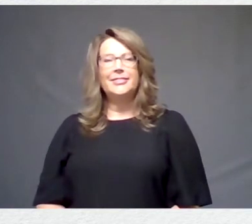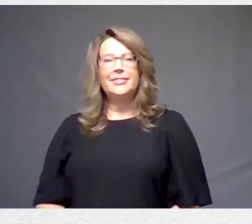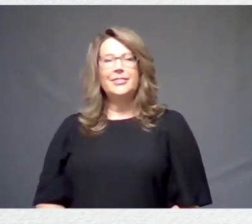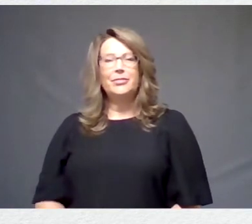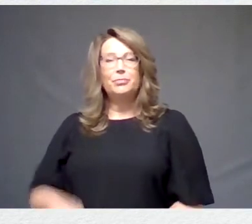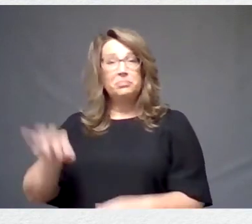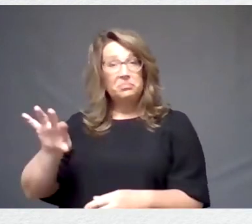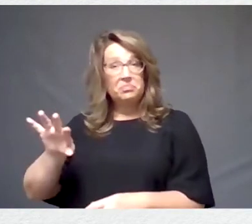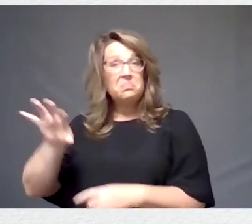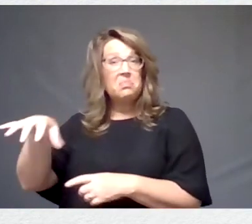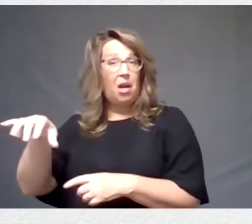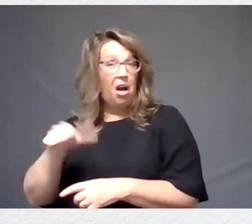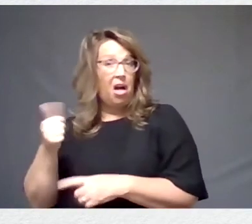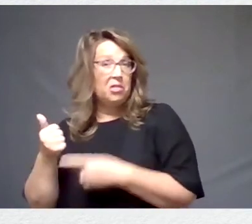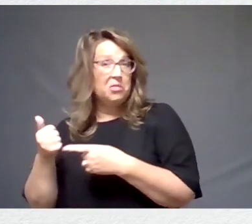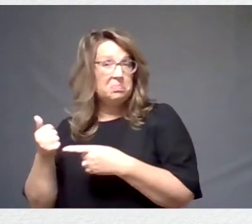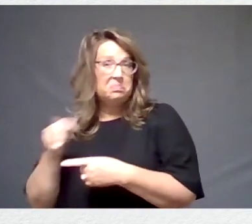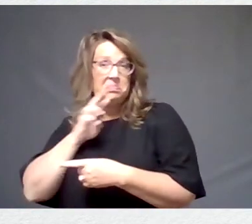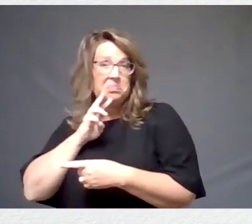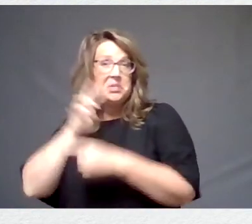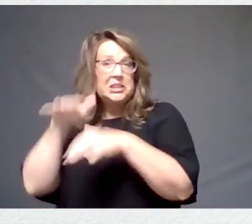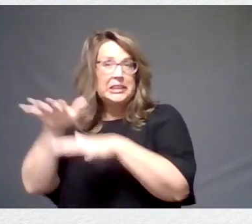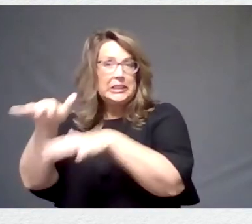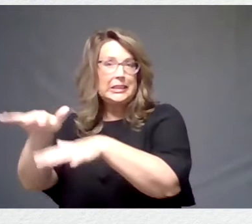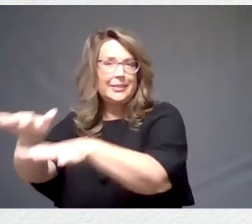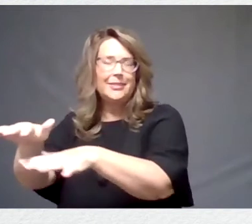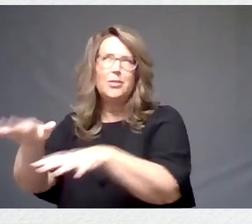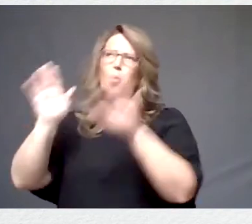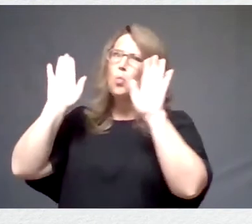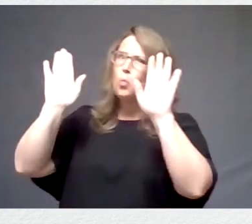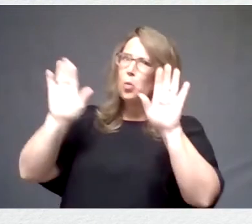Then, there's the sea, which is full of wonderful things.